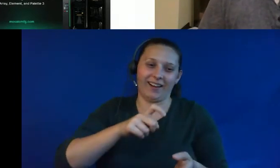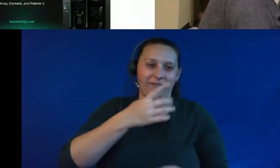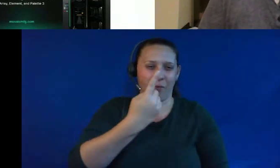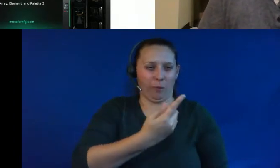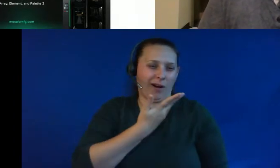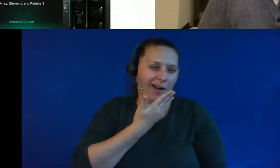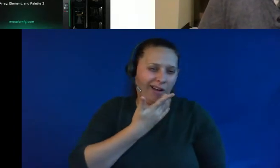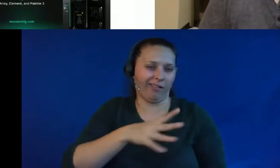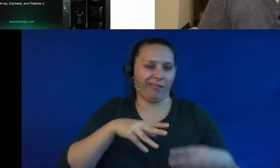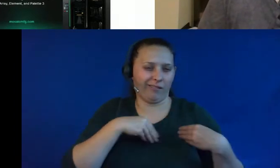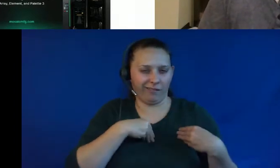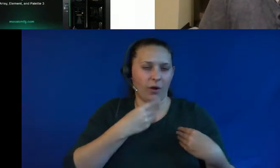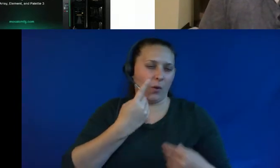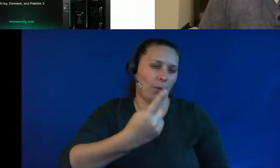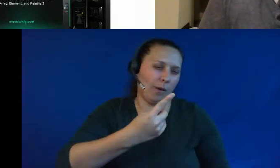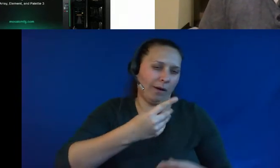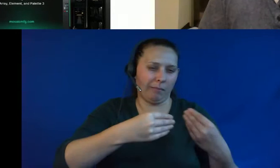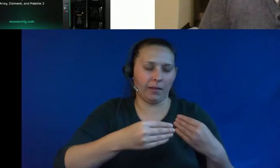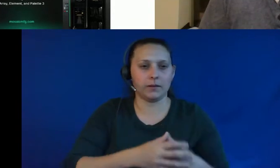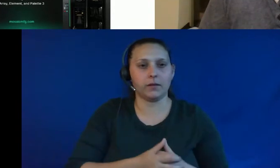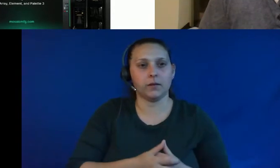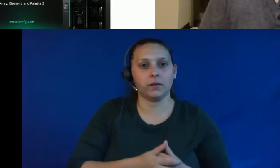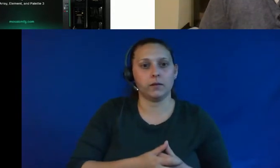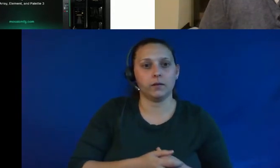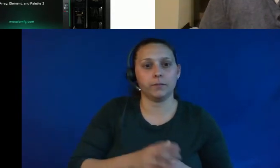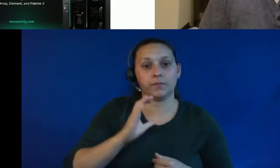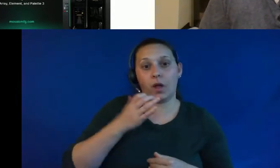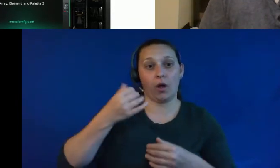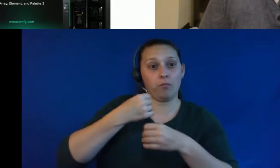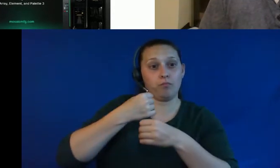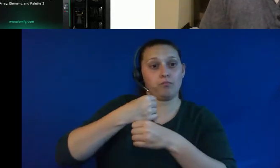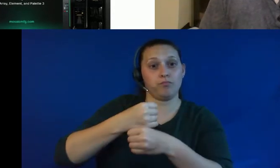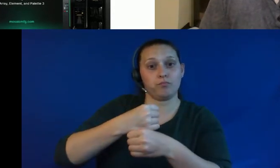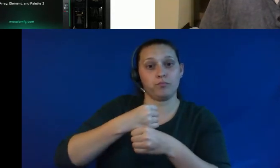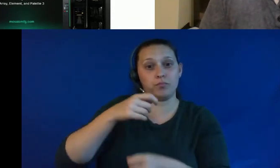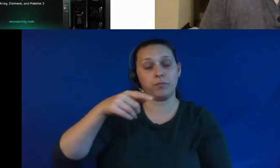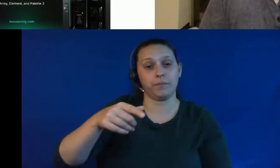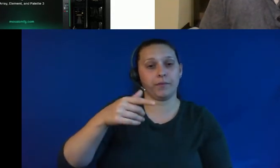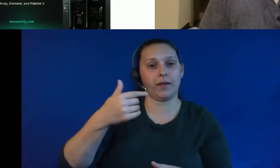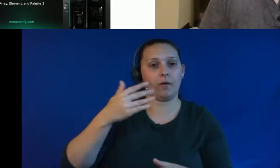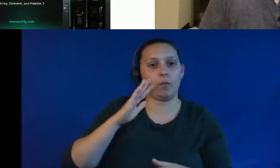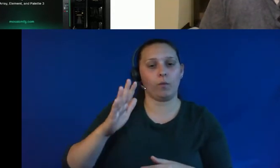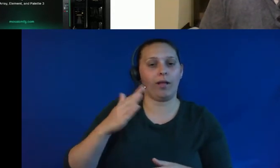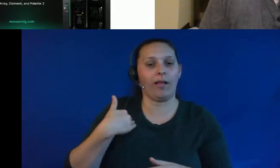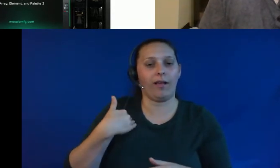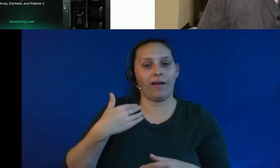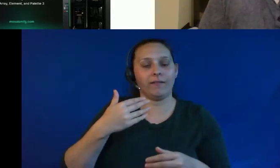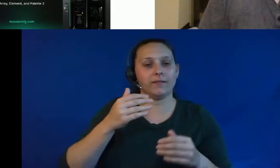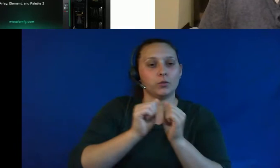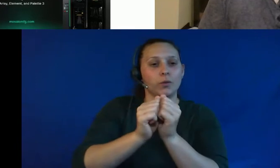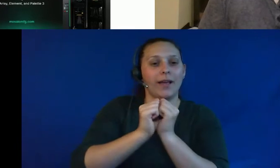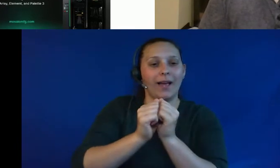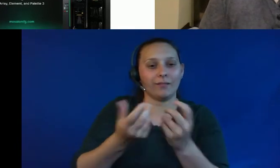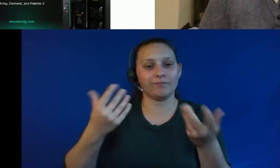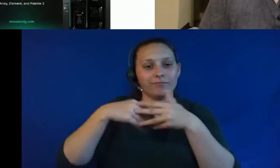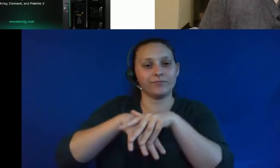or one single plastic. So what Palette does, which is our original product, is that it splices or bonds these filaments together and then feeds